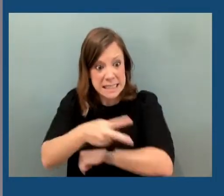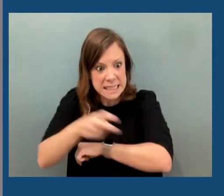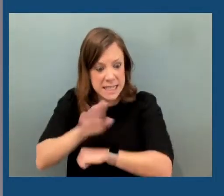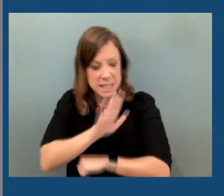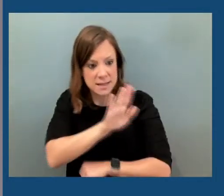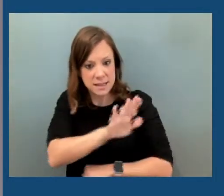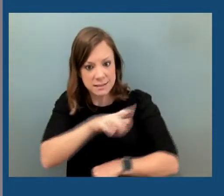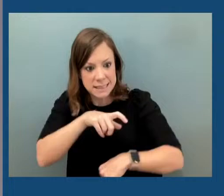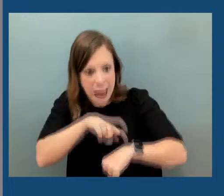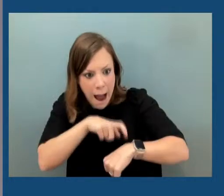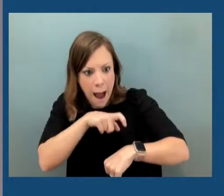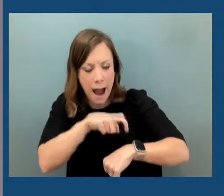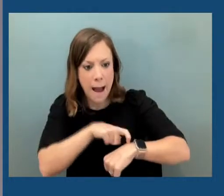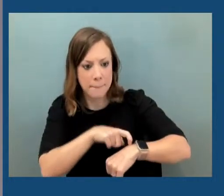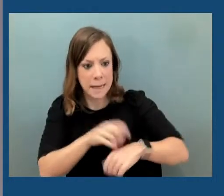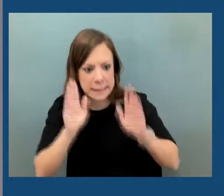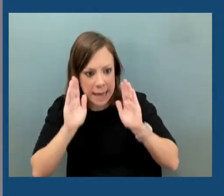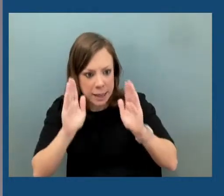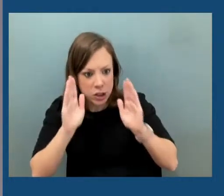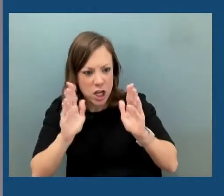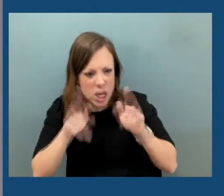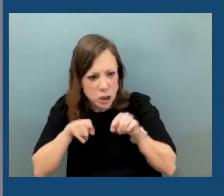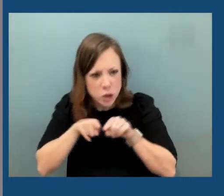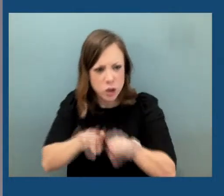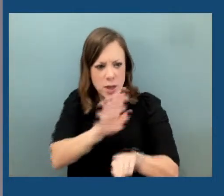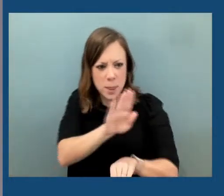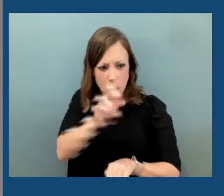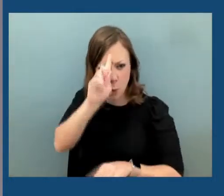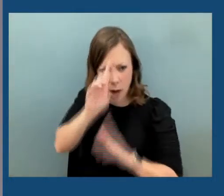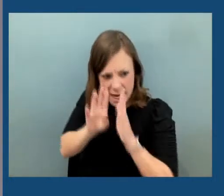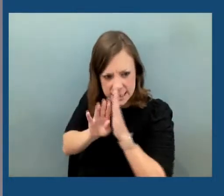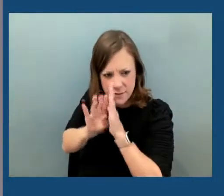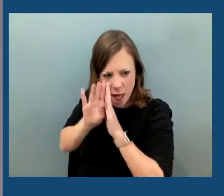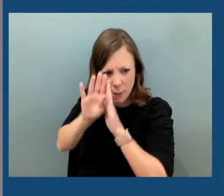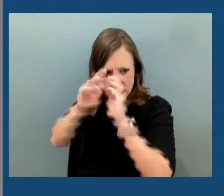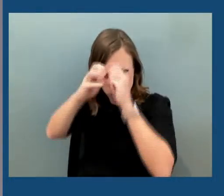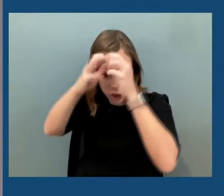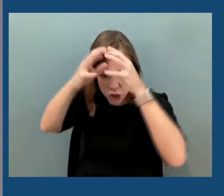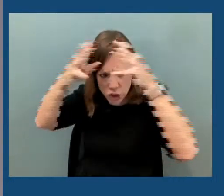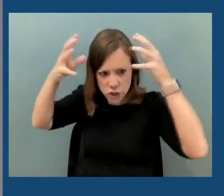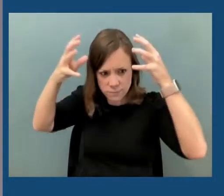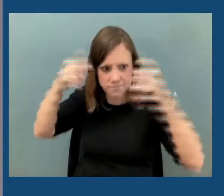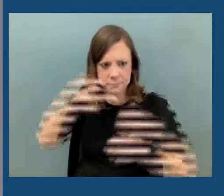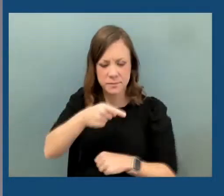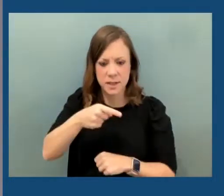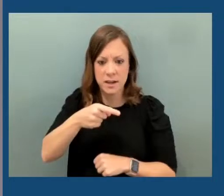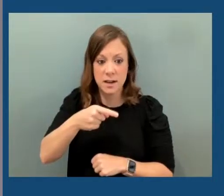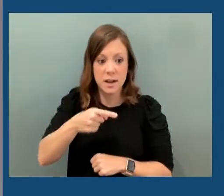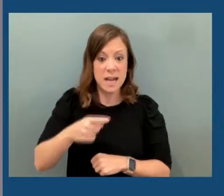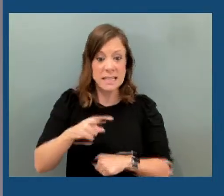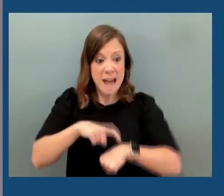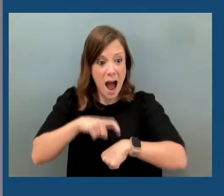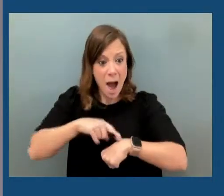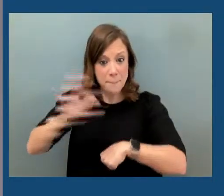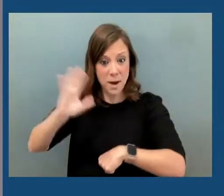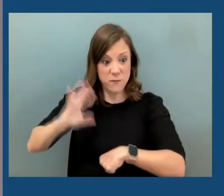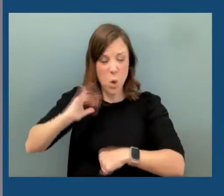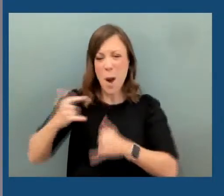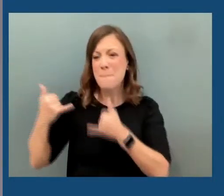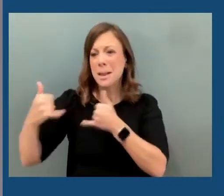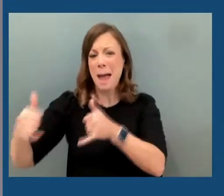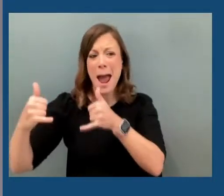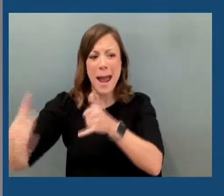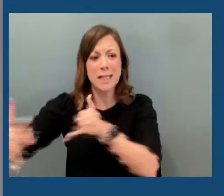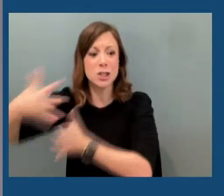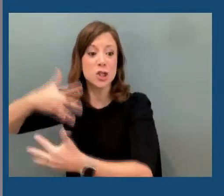attention from our kids while their brains are still developing. Time that was once spent on a playground or making friends, learning